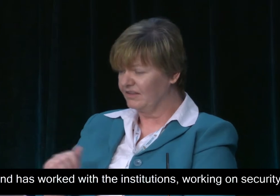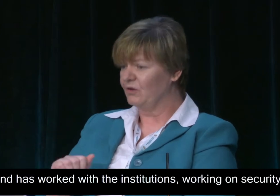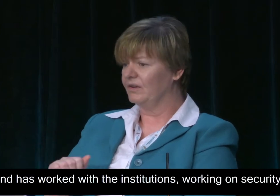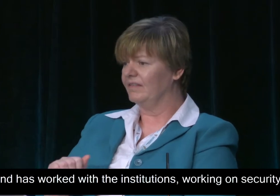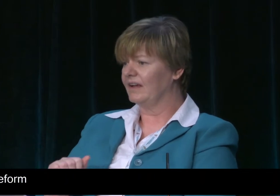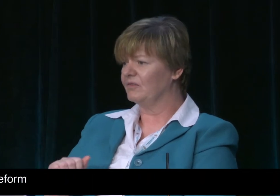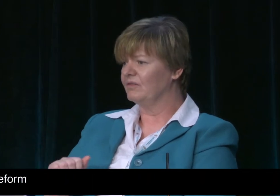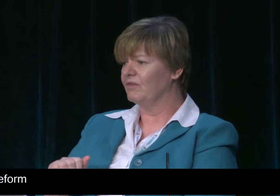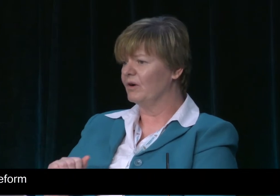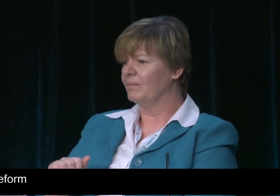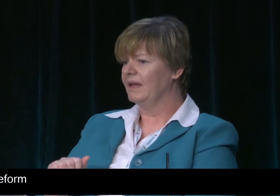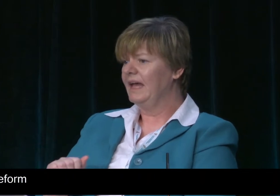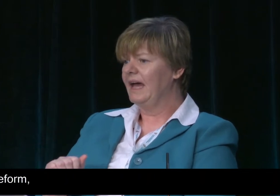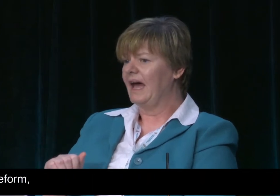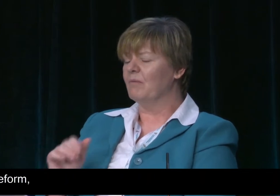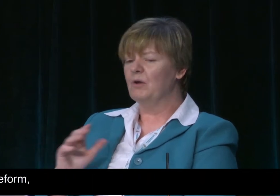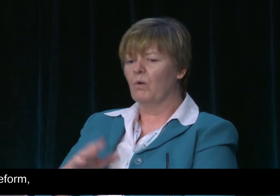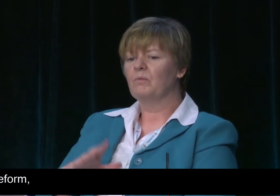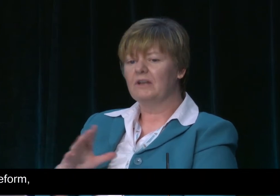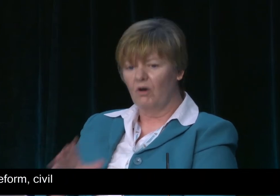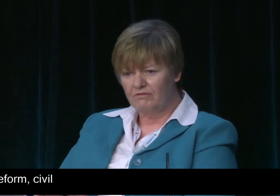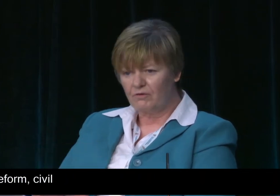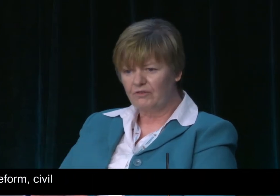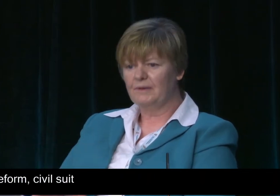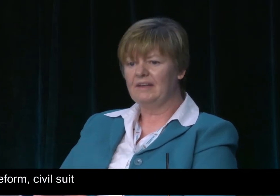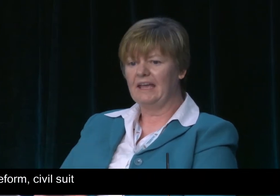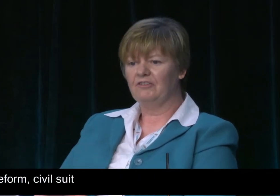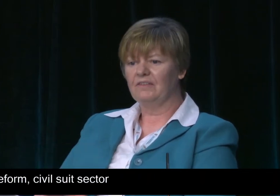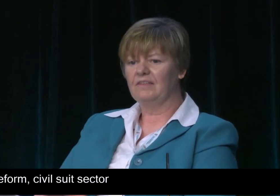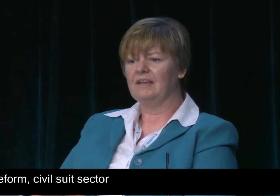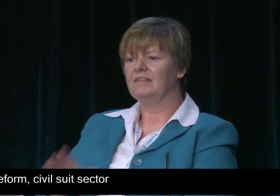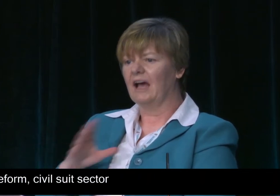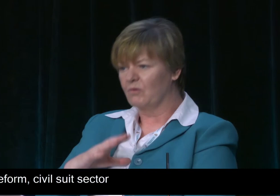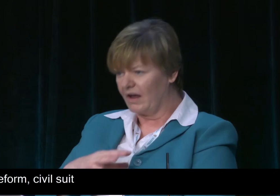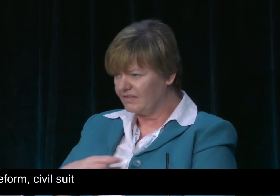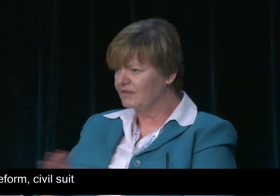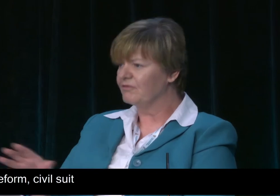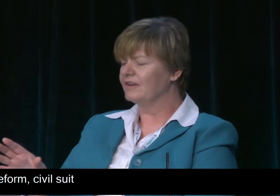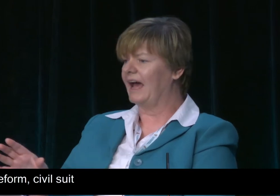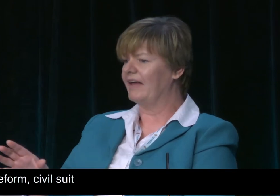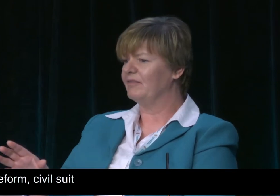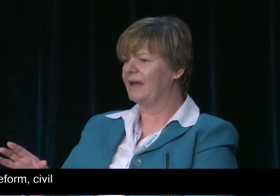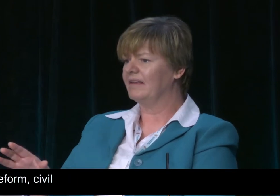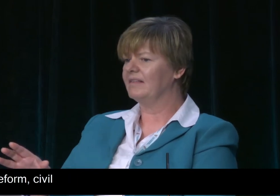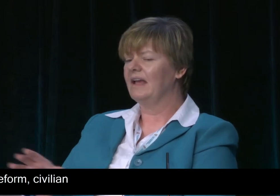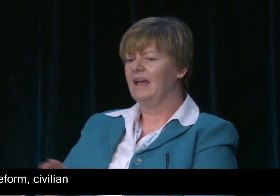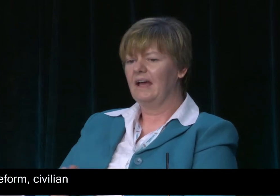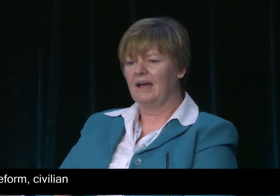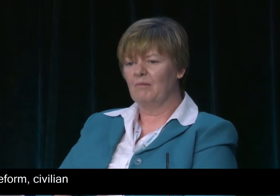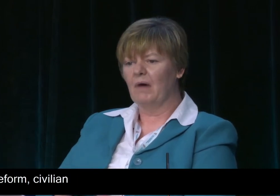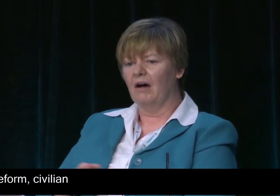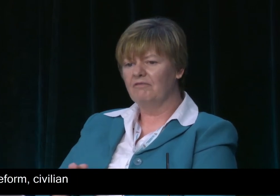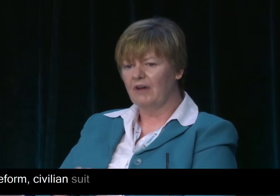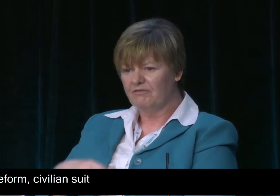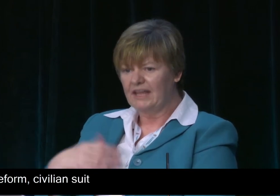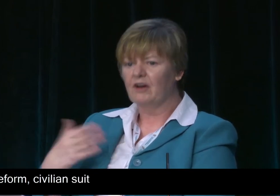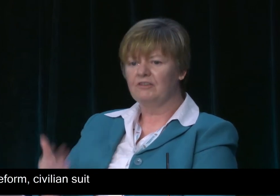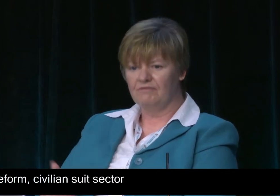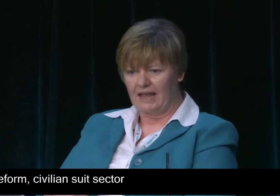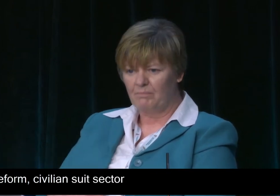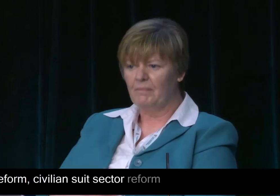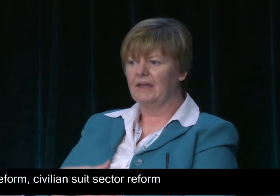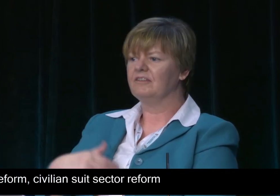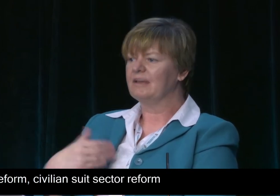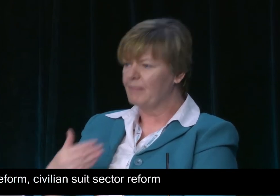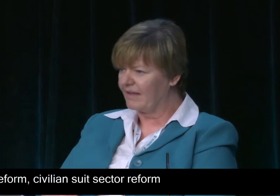civilian security sector reform and we work with law enforcement agencies across different aspects um of of